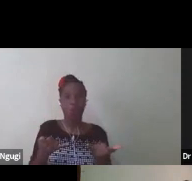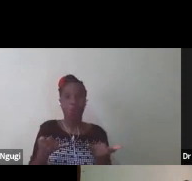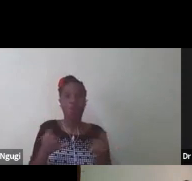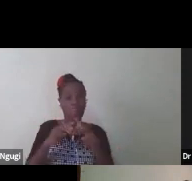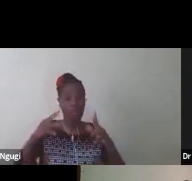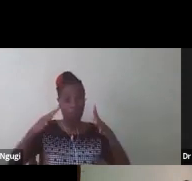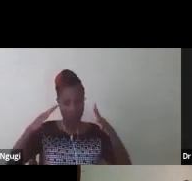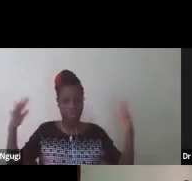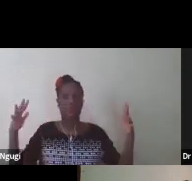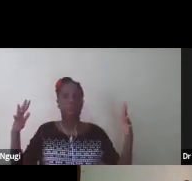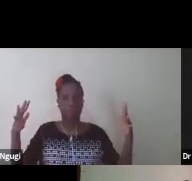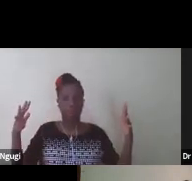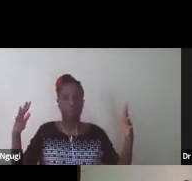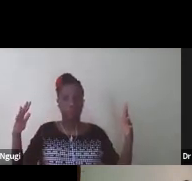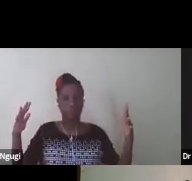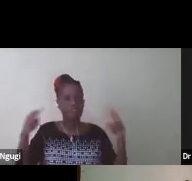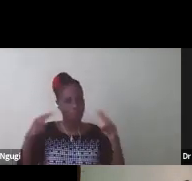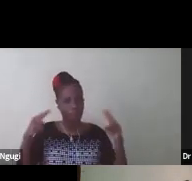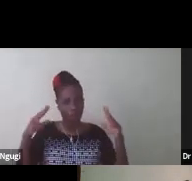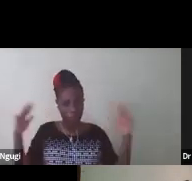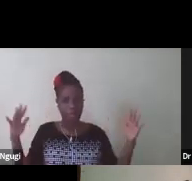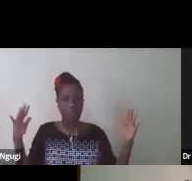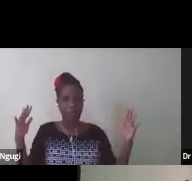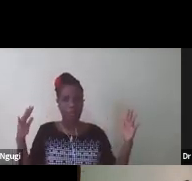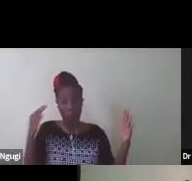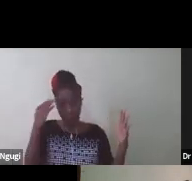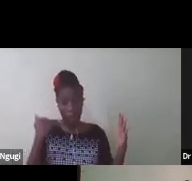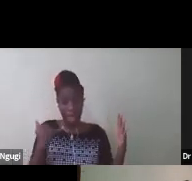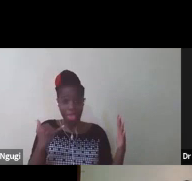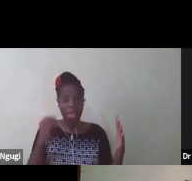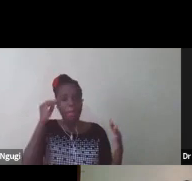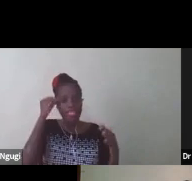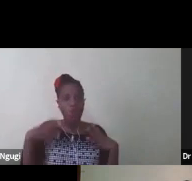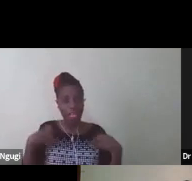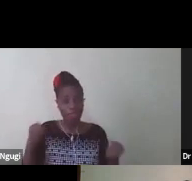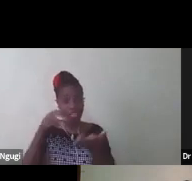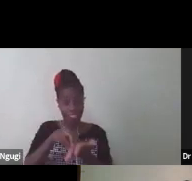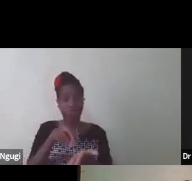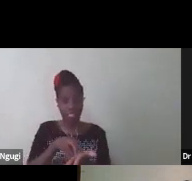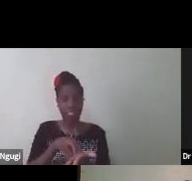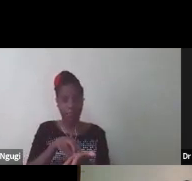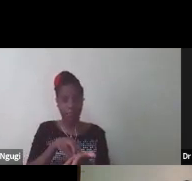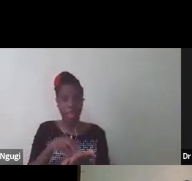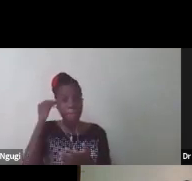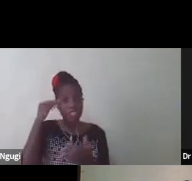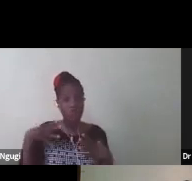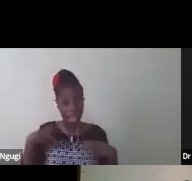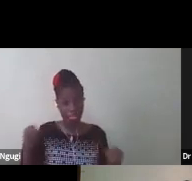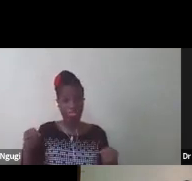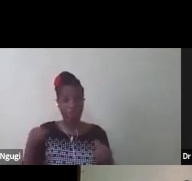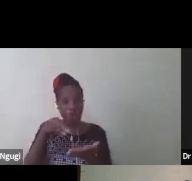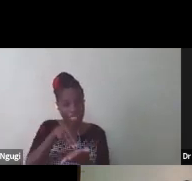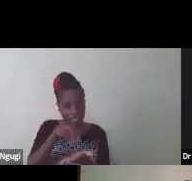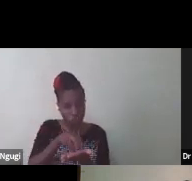enormous. They will have surge in mental health conditions. And so mental health conditions for a long time have also